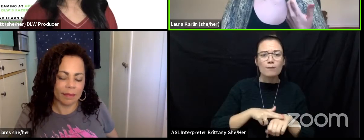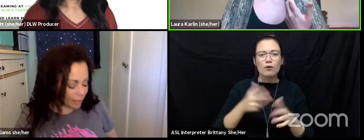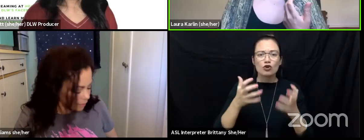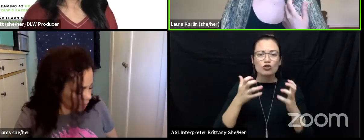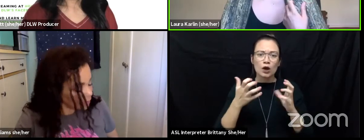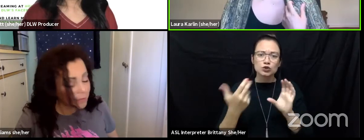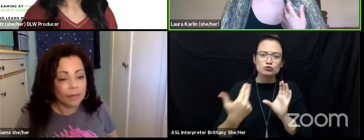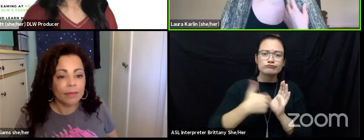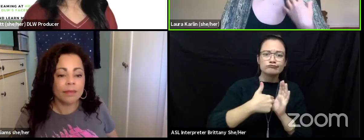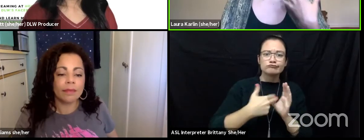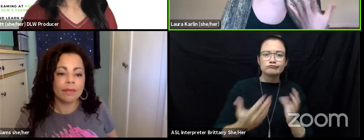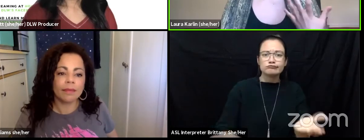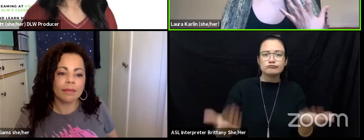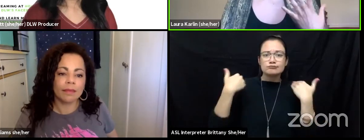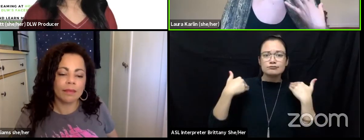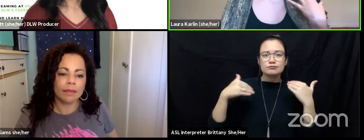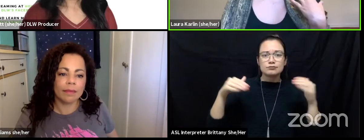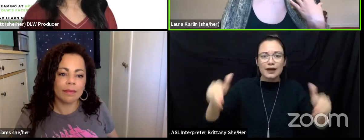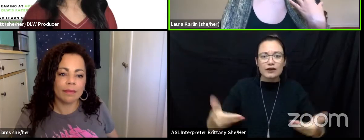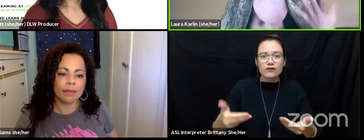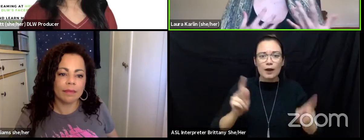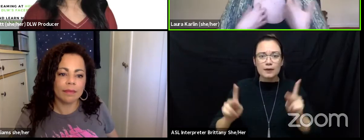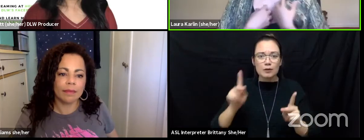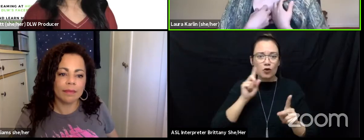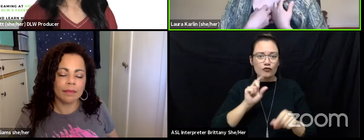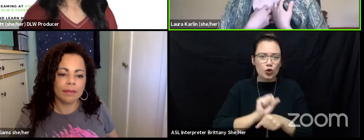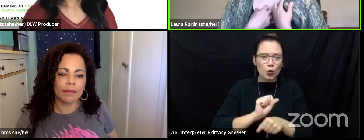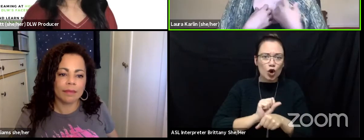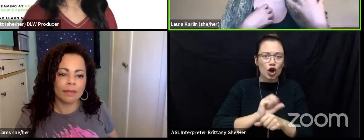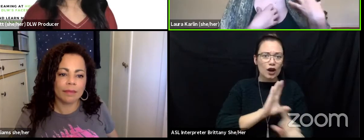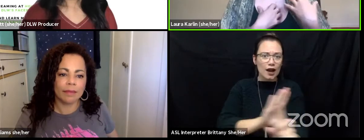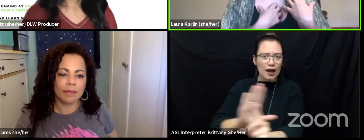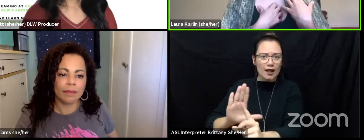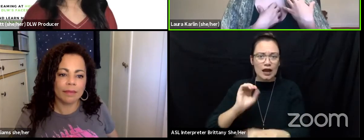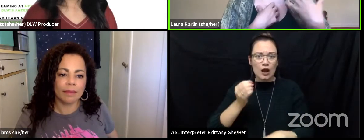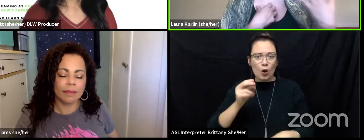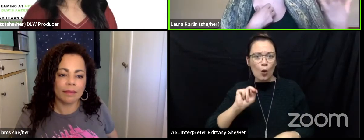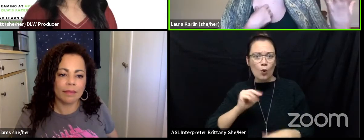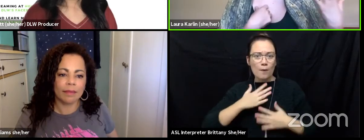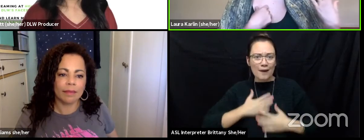into the work, into their own bodies, into